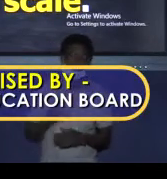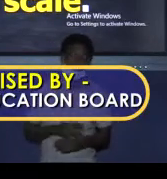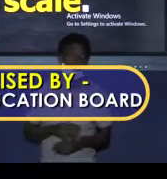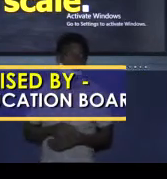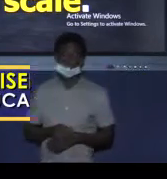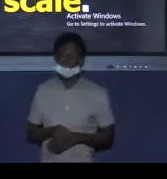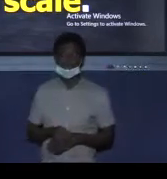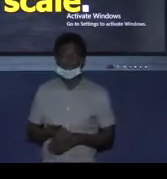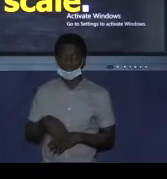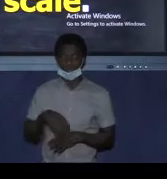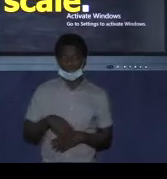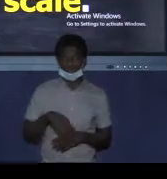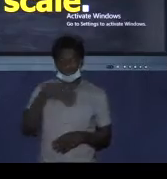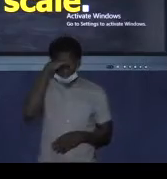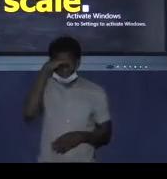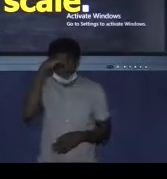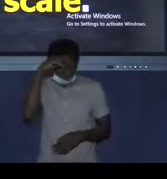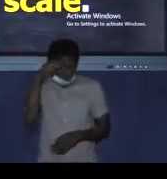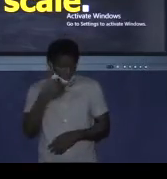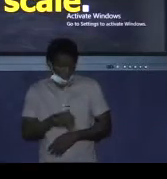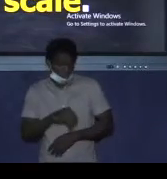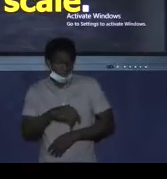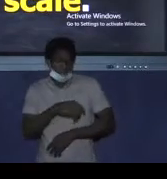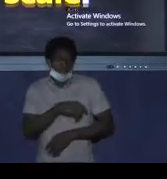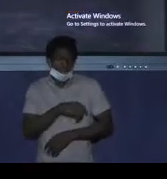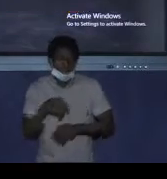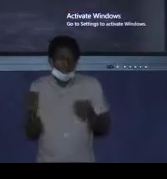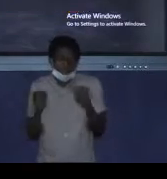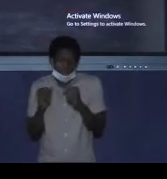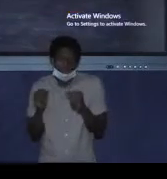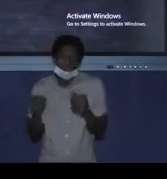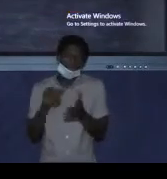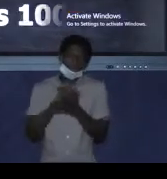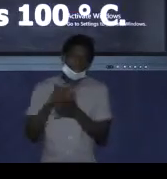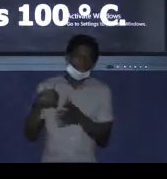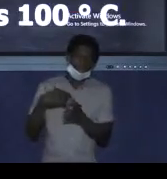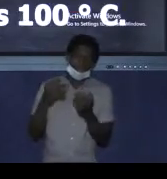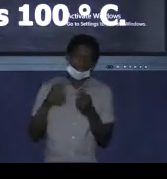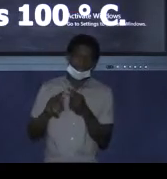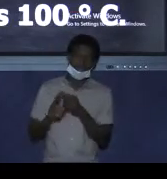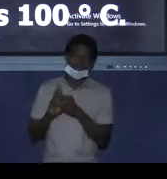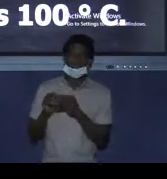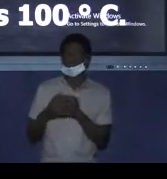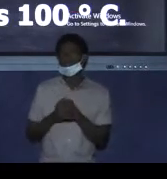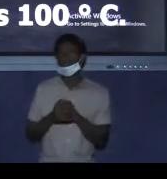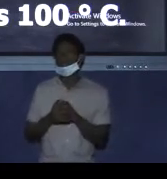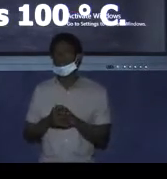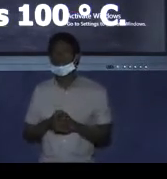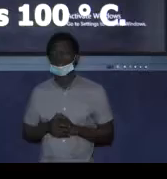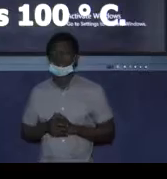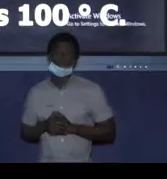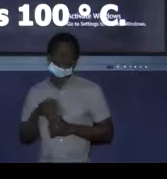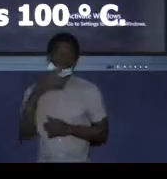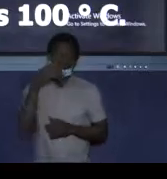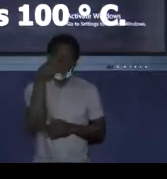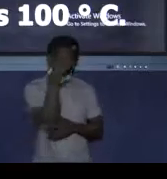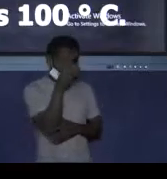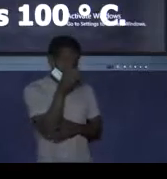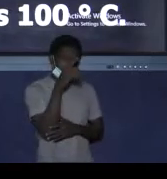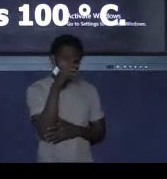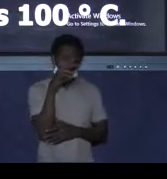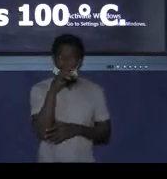temperature scales that we want to talk about: Celsius, Fahrenheit, and Kelvin scale. Degree Celsius or